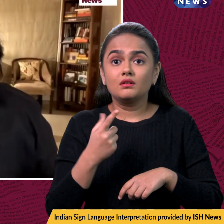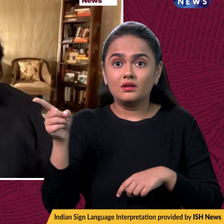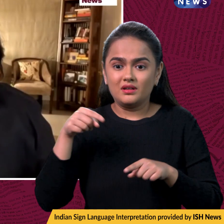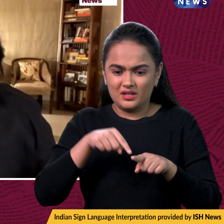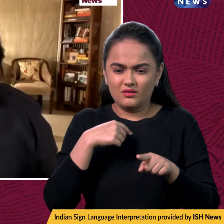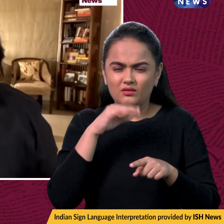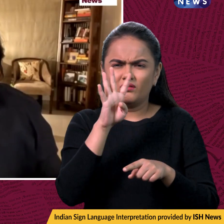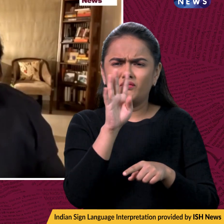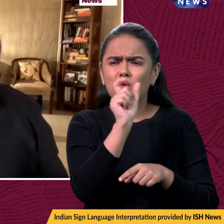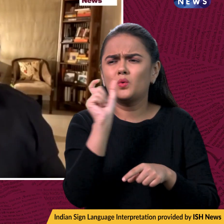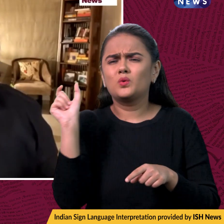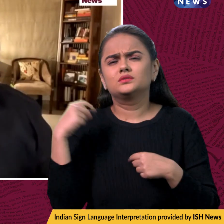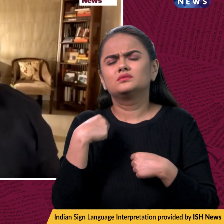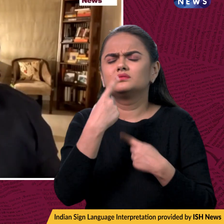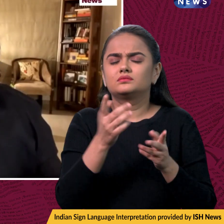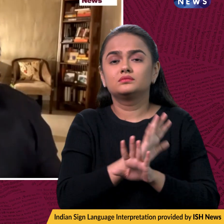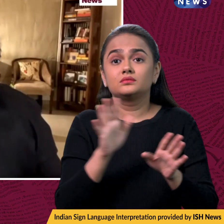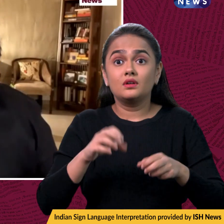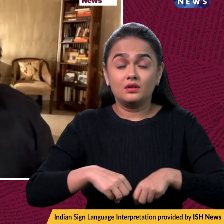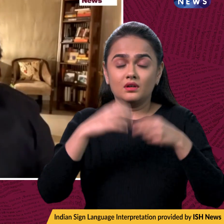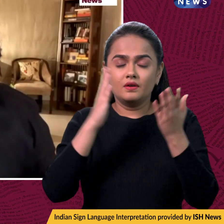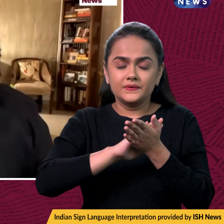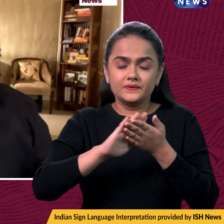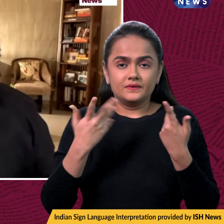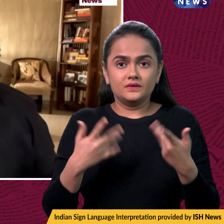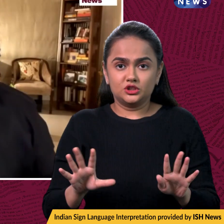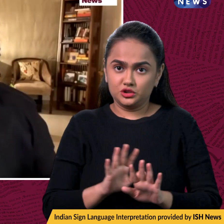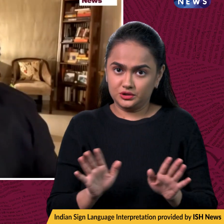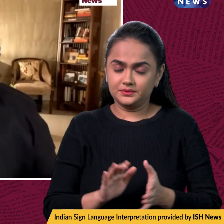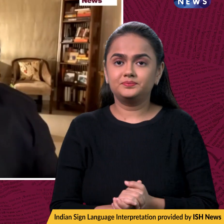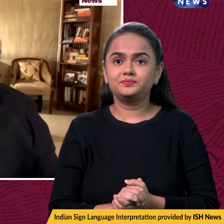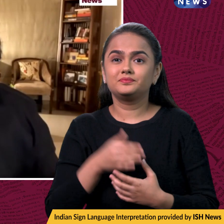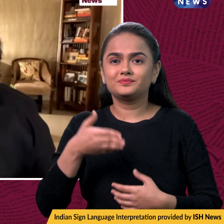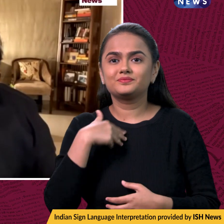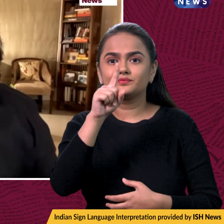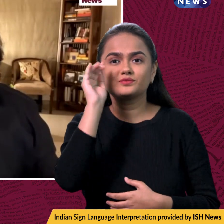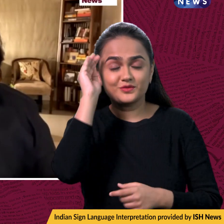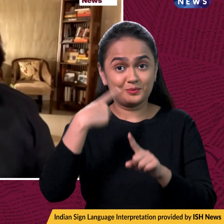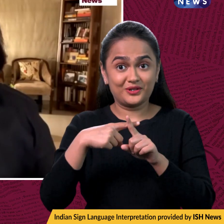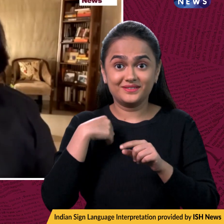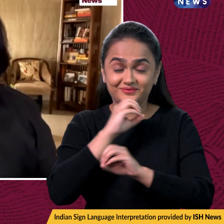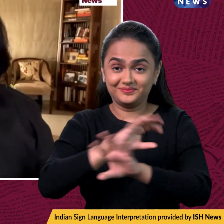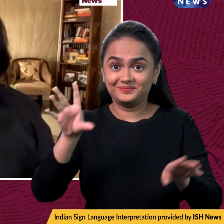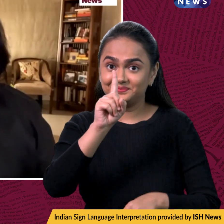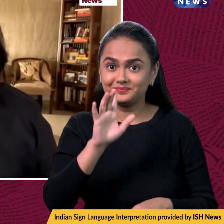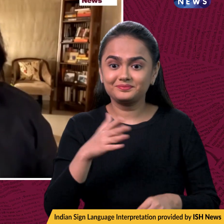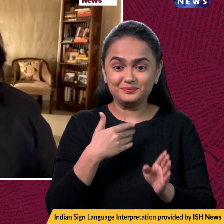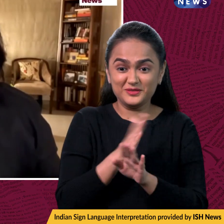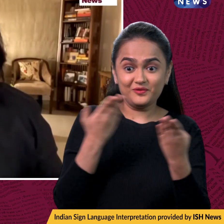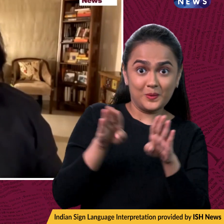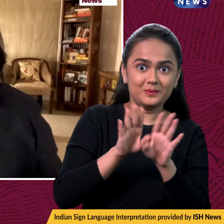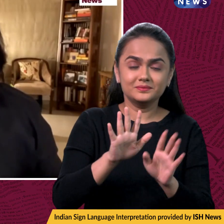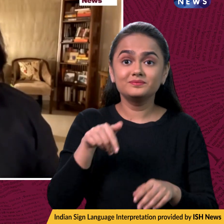can be said in 4 words. The eruption is over." And a piece of positive news before we leave you for today.